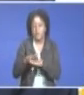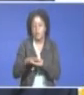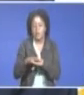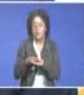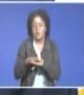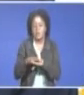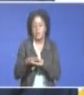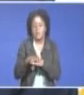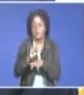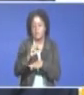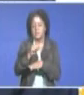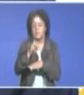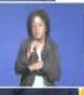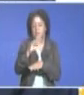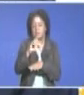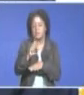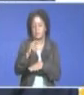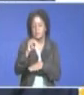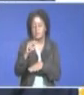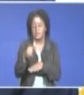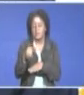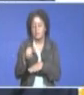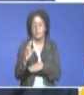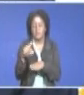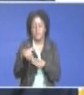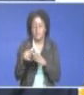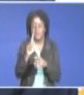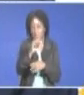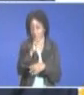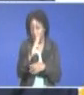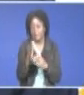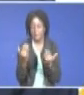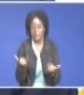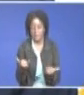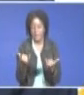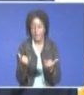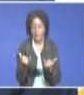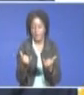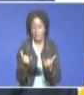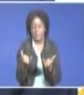breaking down this device and preparing for our next biggest launch.